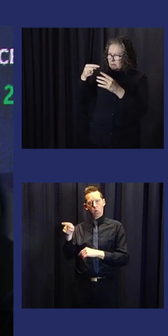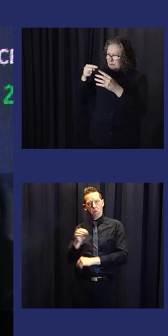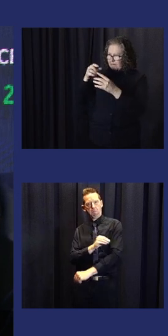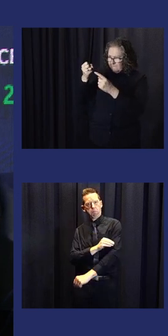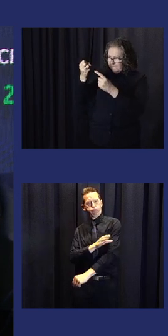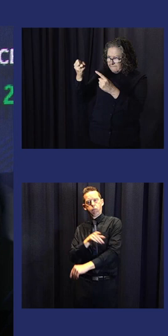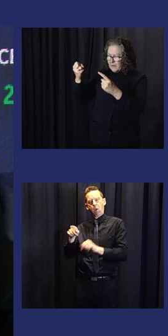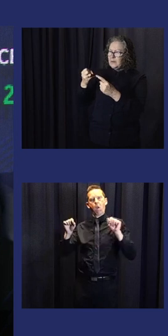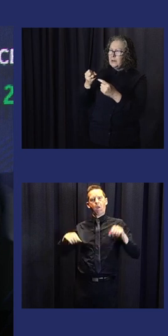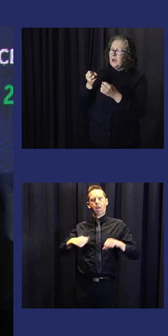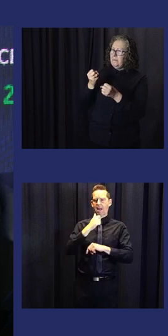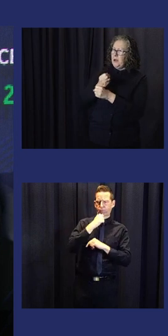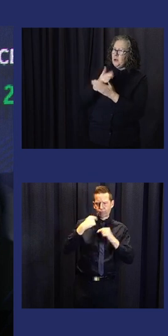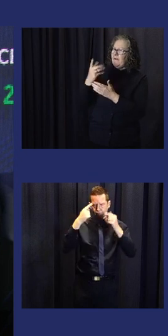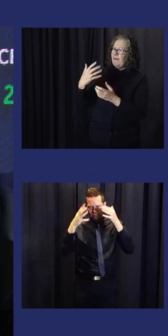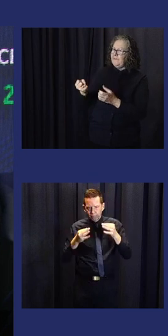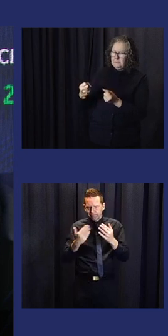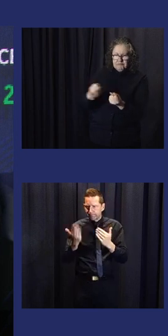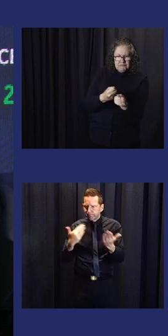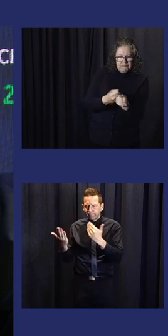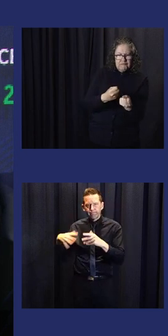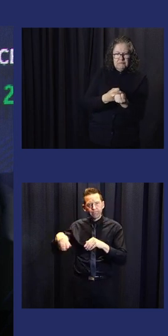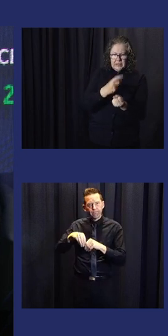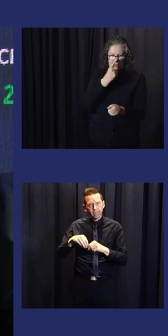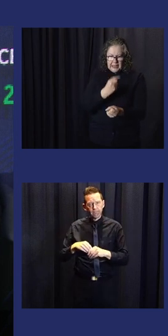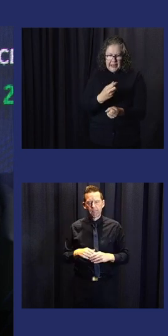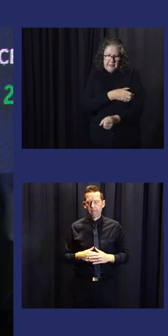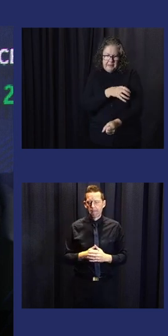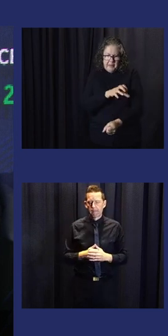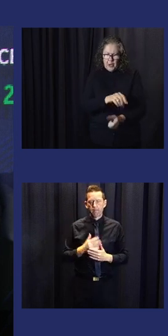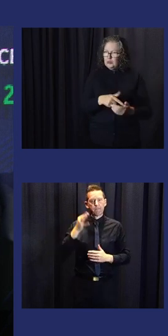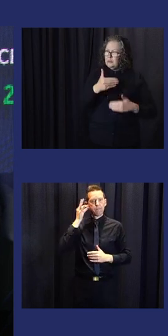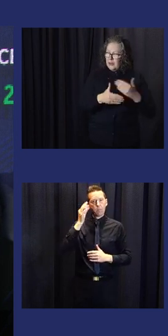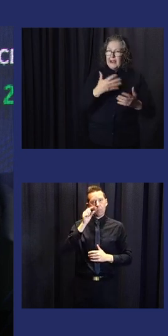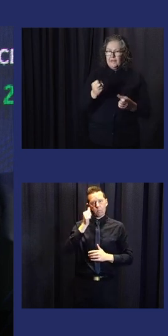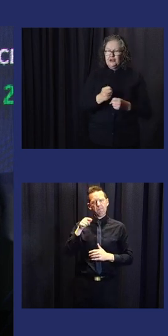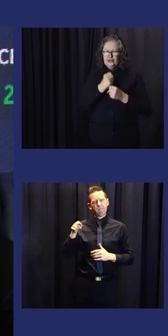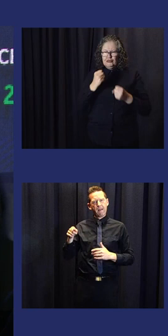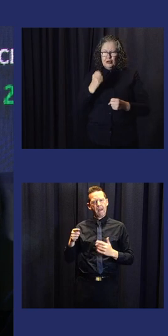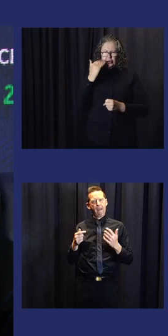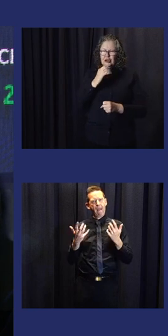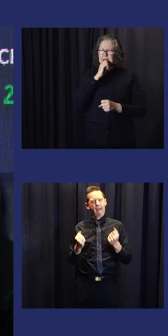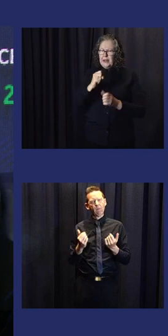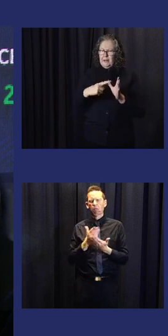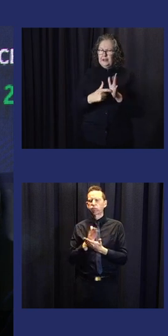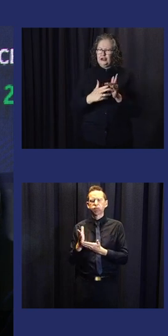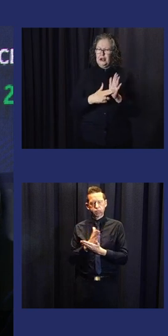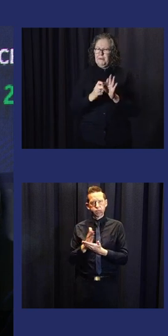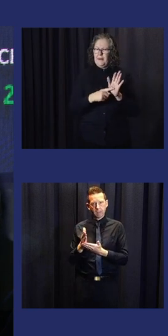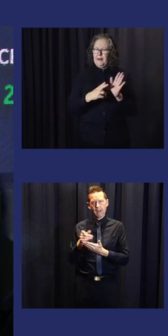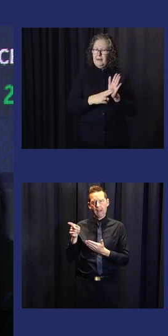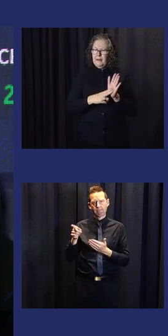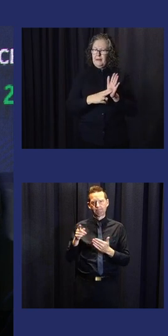and power to move. Have a strong gender action plan and resource it, monitor it, and update